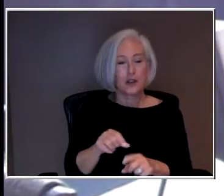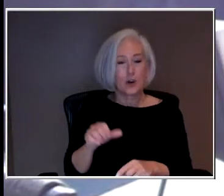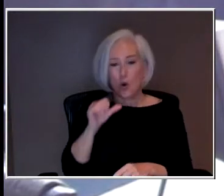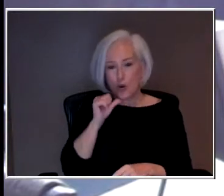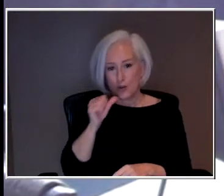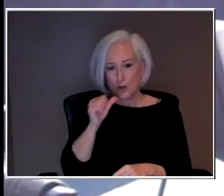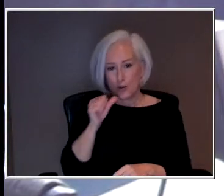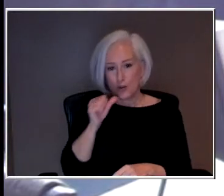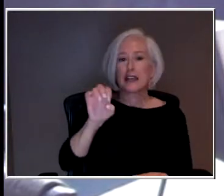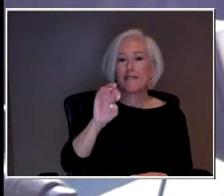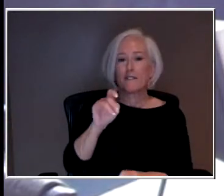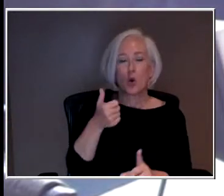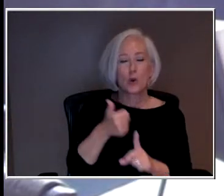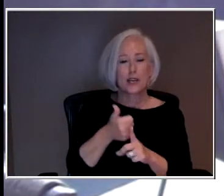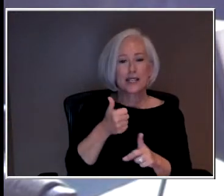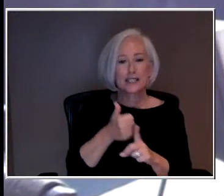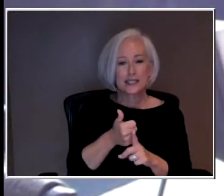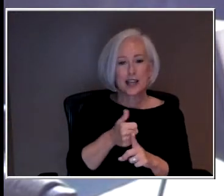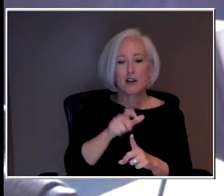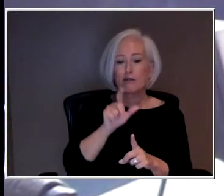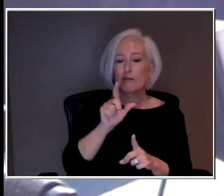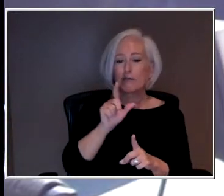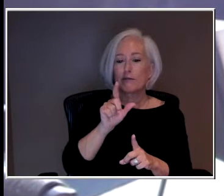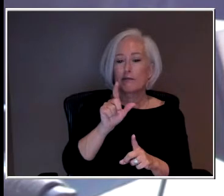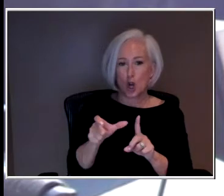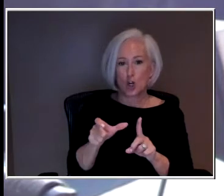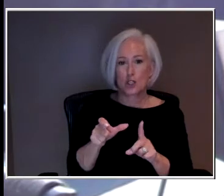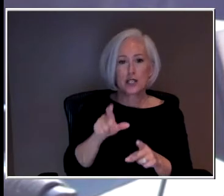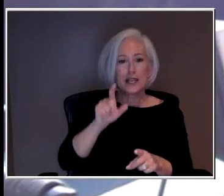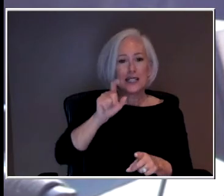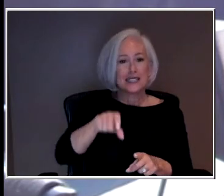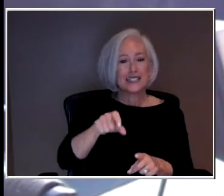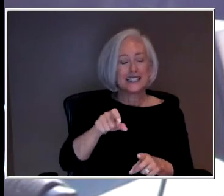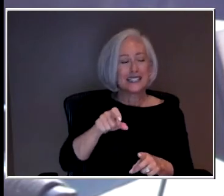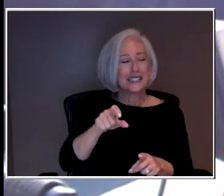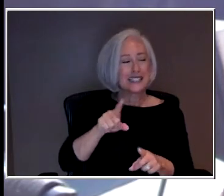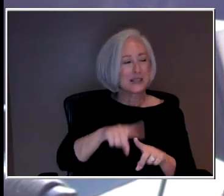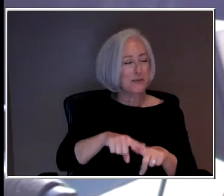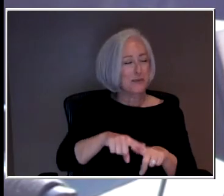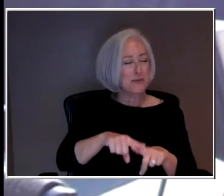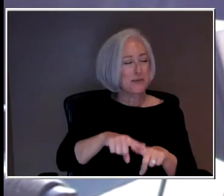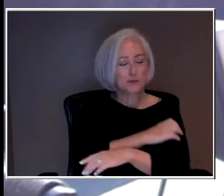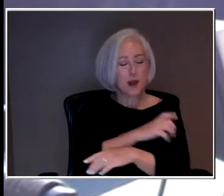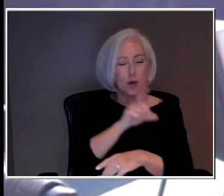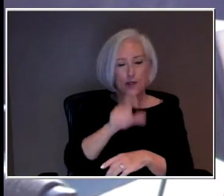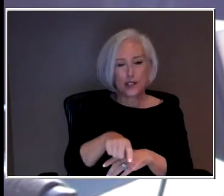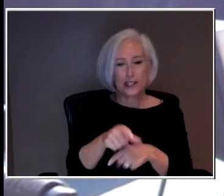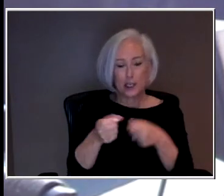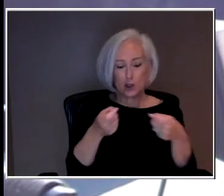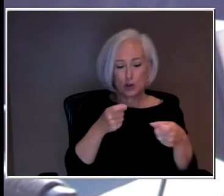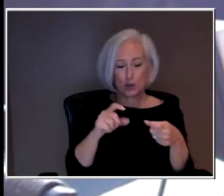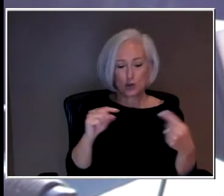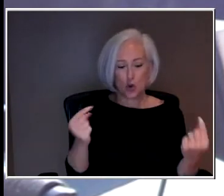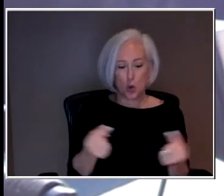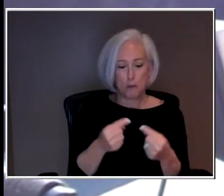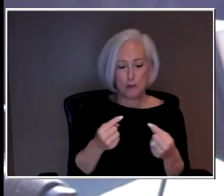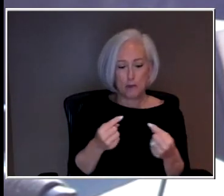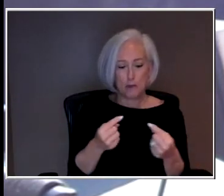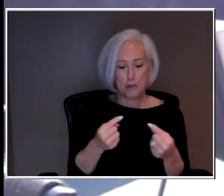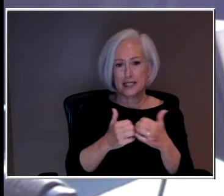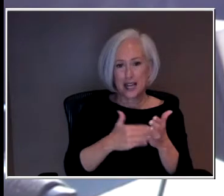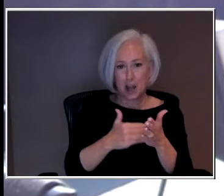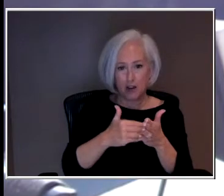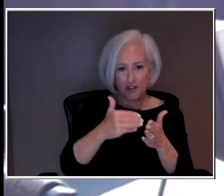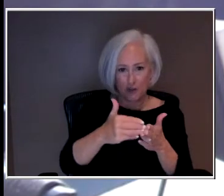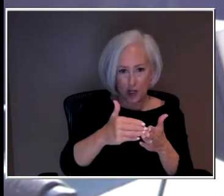depends on how much power a patient needs to control their pain, on how frequent that needs to be. I'll let Diane answer how frequent she needs to do. I